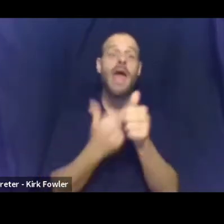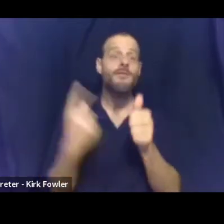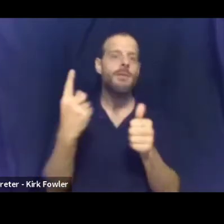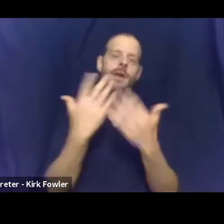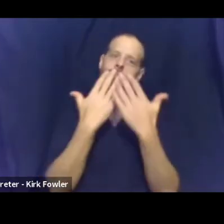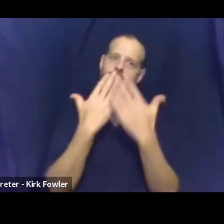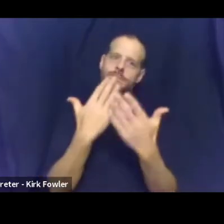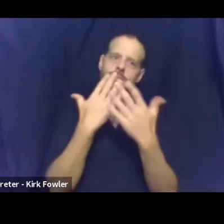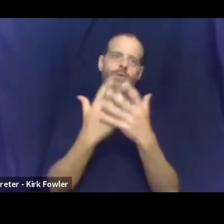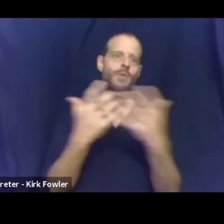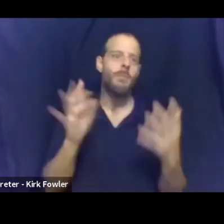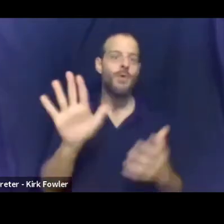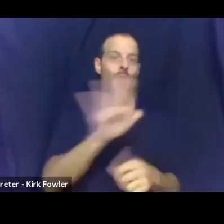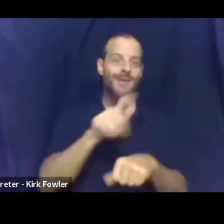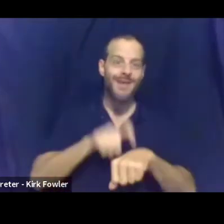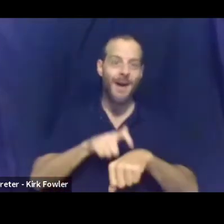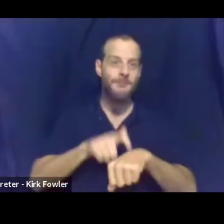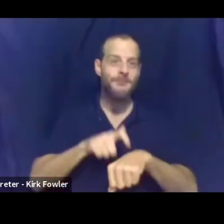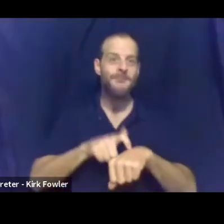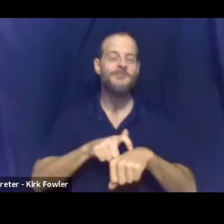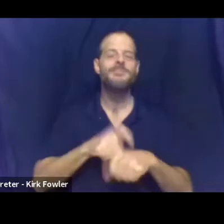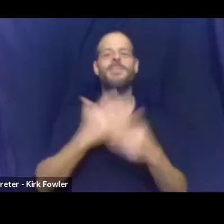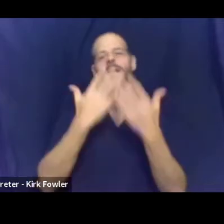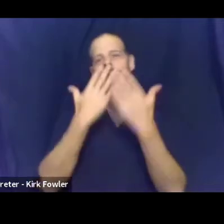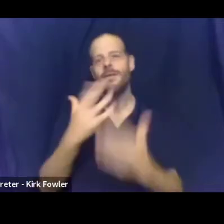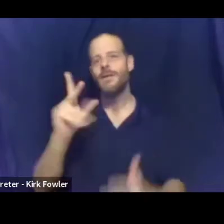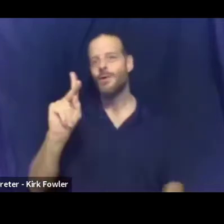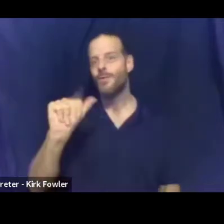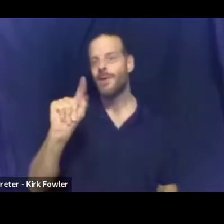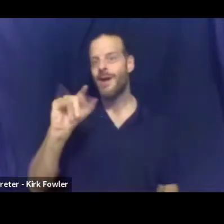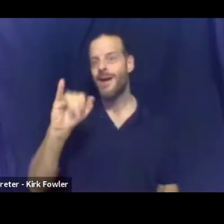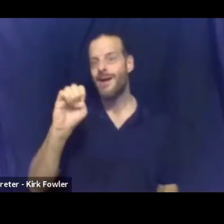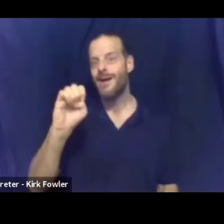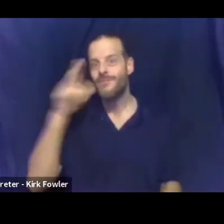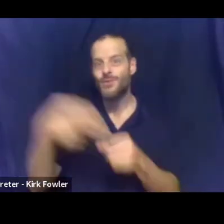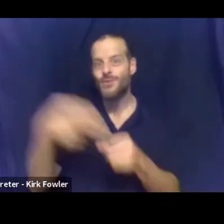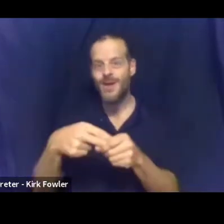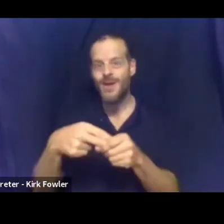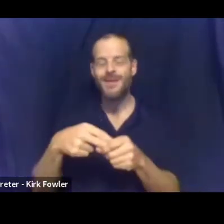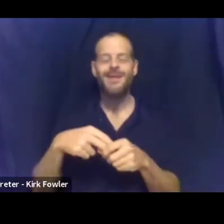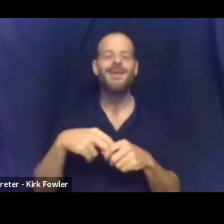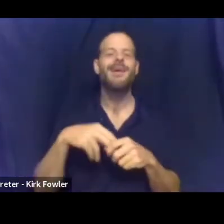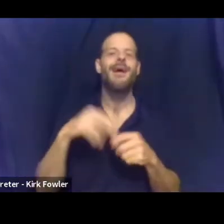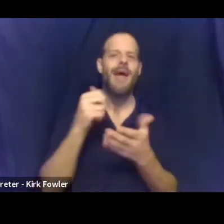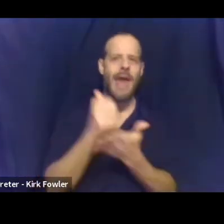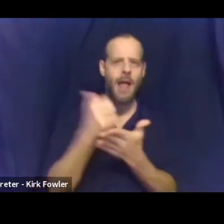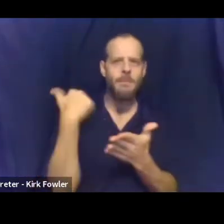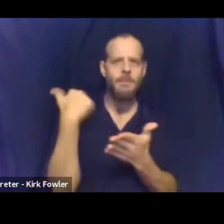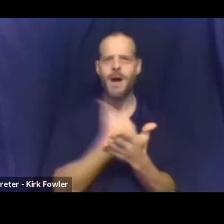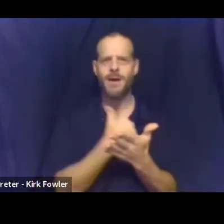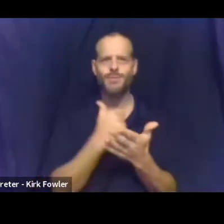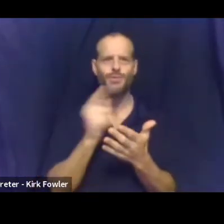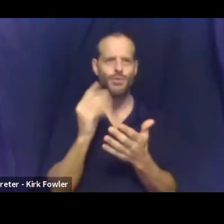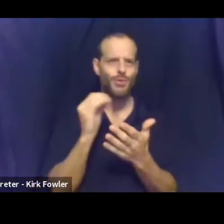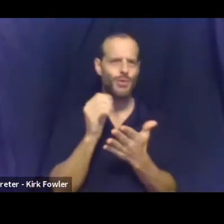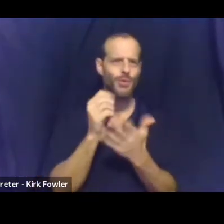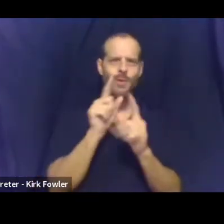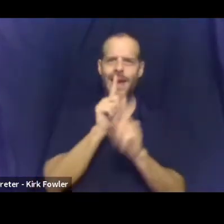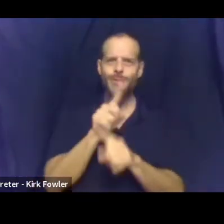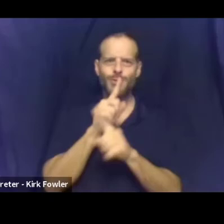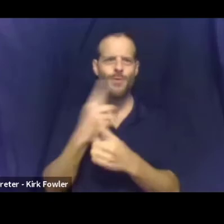for your time. Um, thank you, Katie, for being here and helping us and filtering through all these great, great questions.